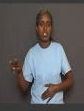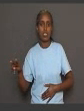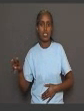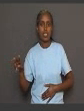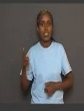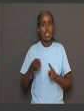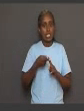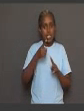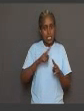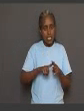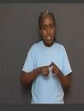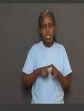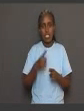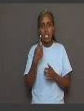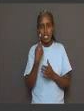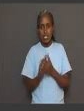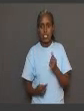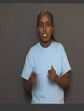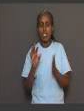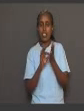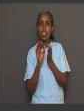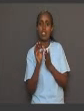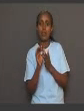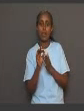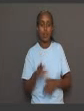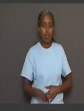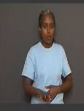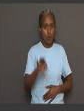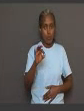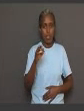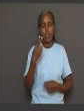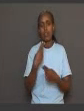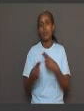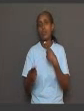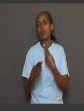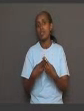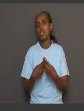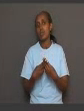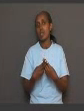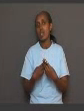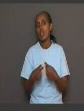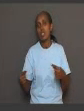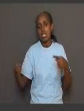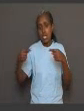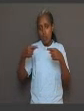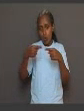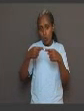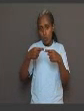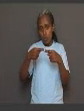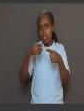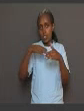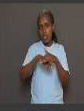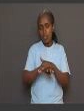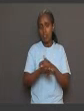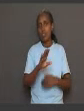returns a single number obtained by multiplying corresponding entries